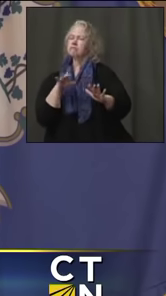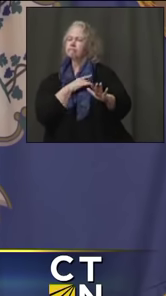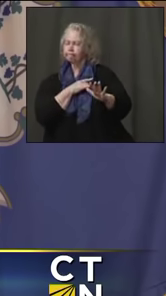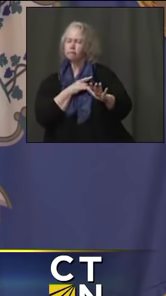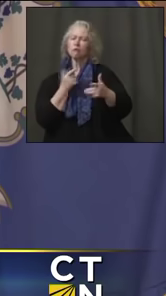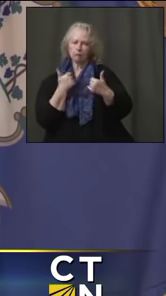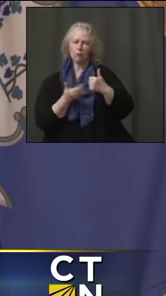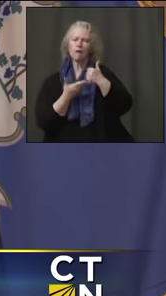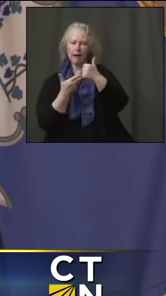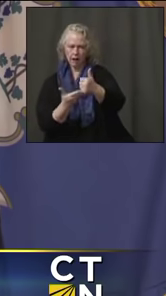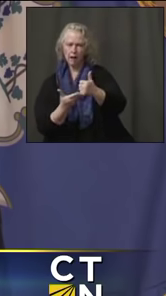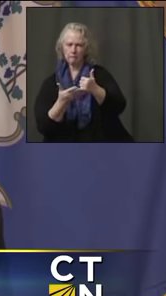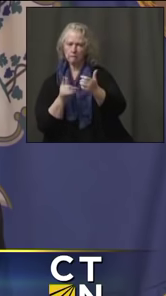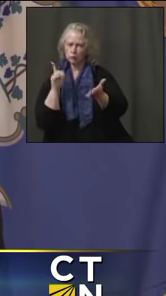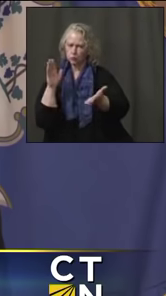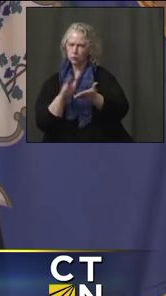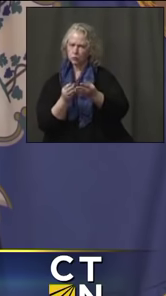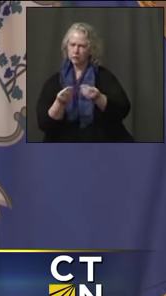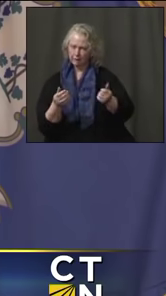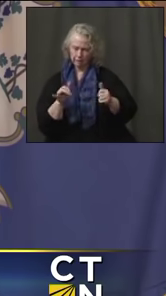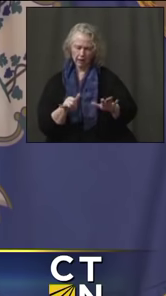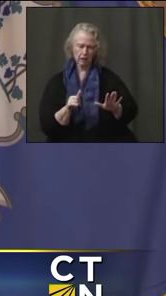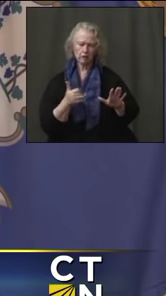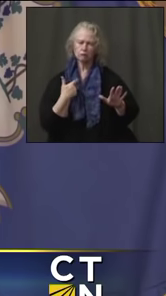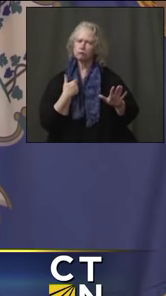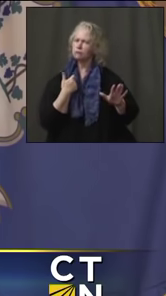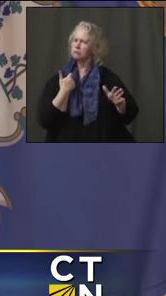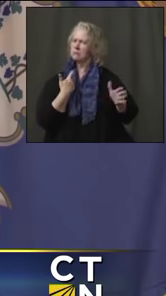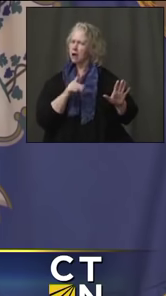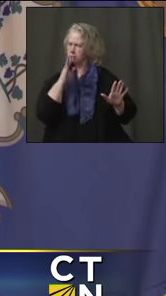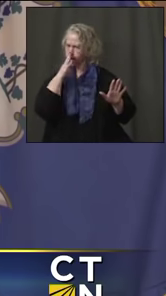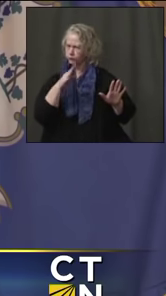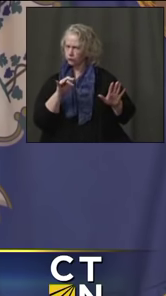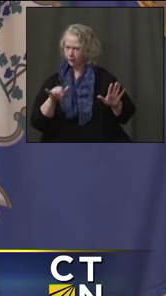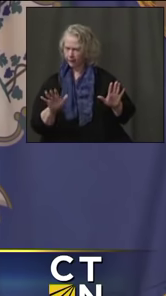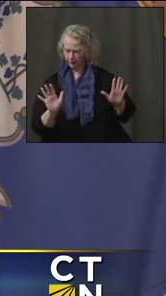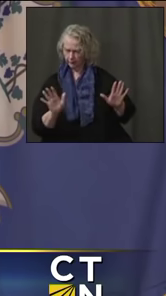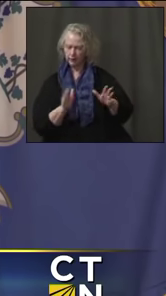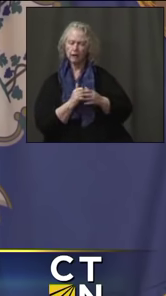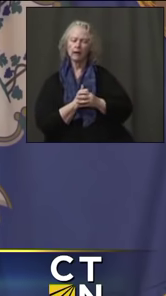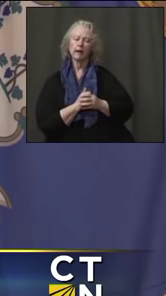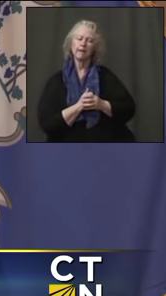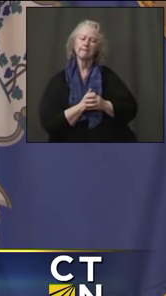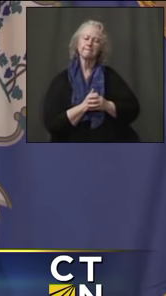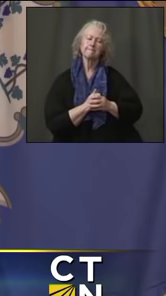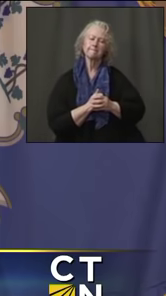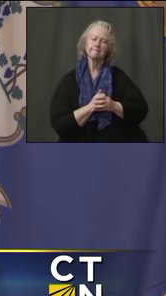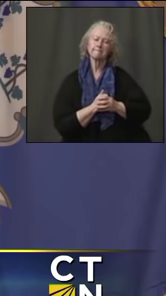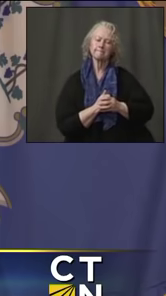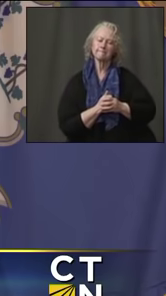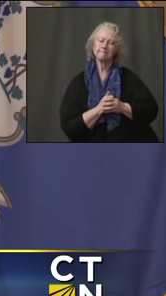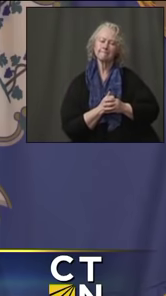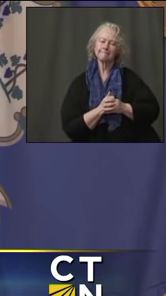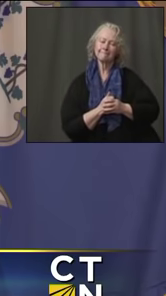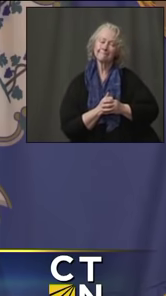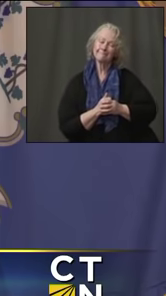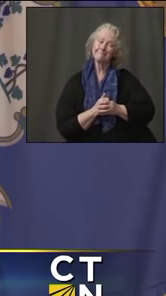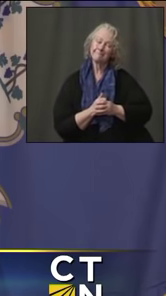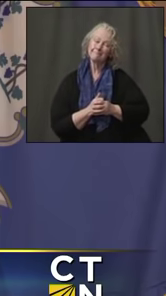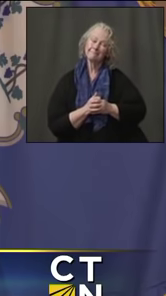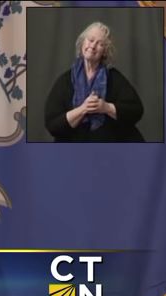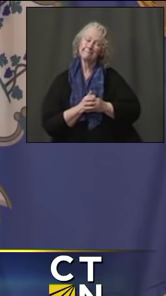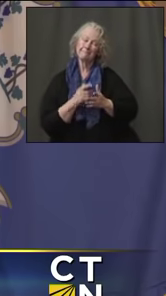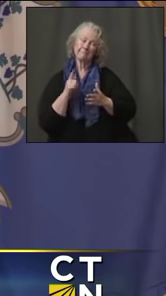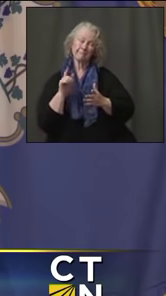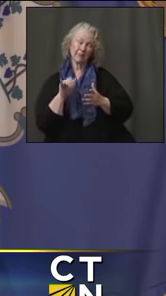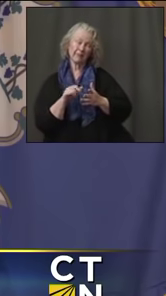working very hard there to make sure that nobody is left behind in this community. I think with that, that's about a